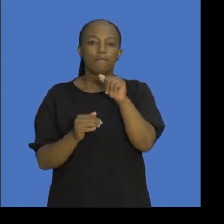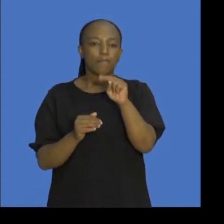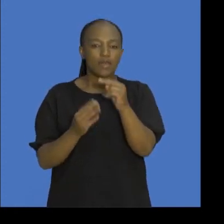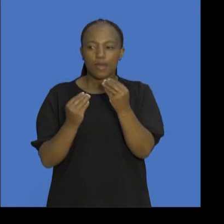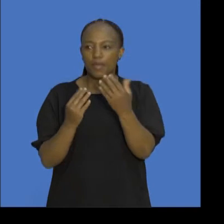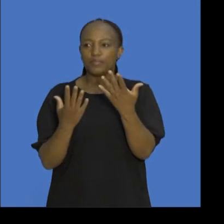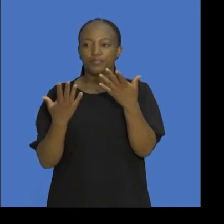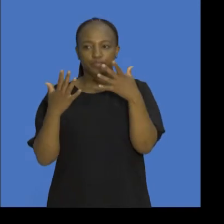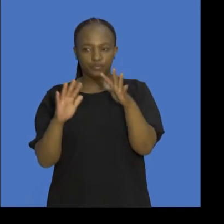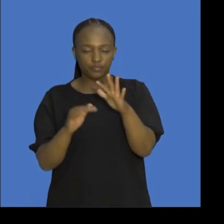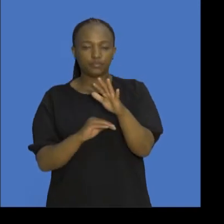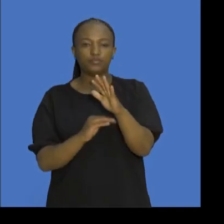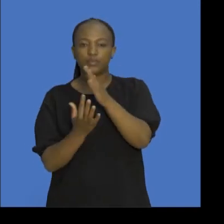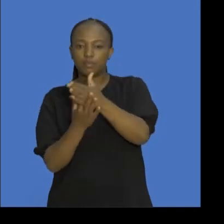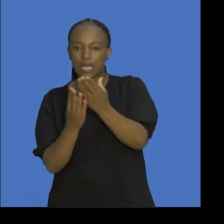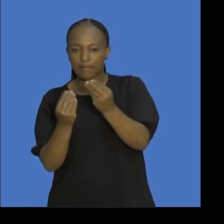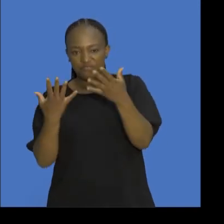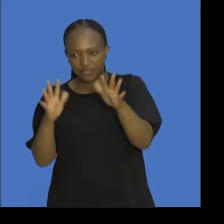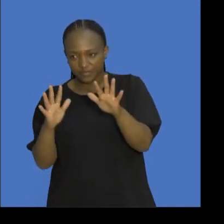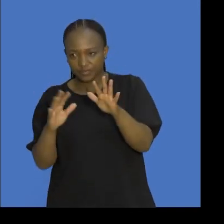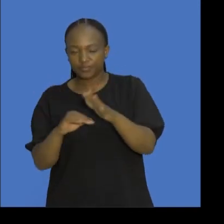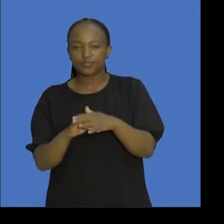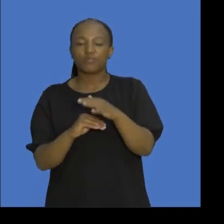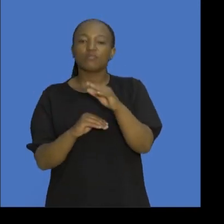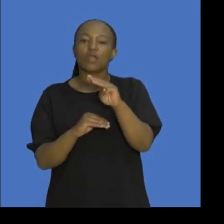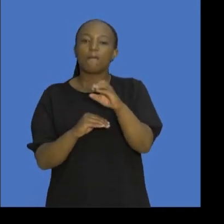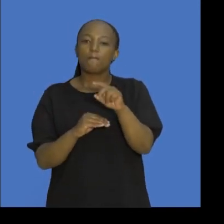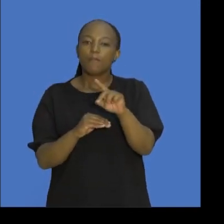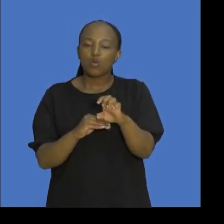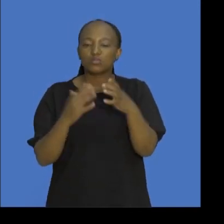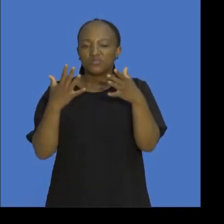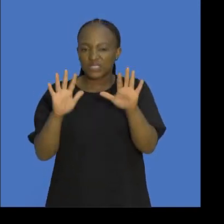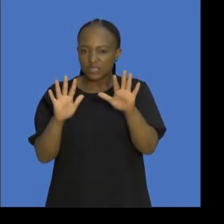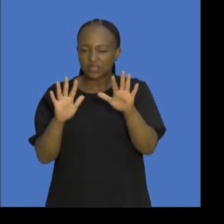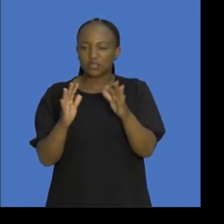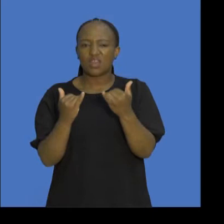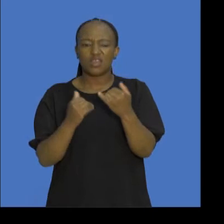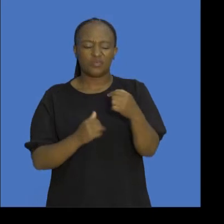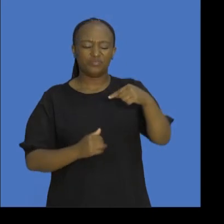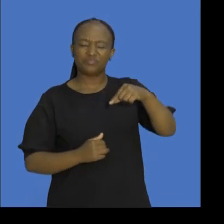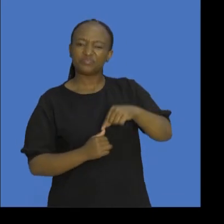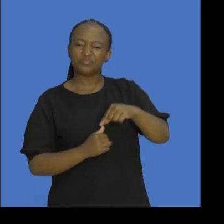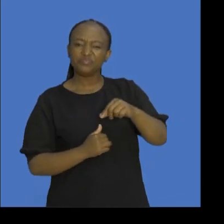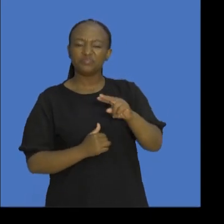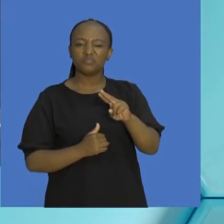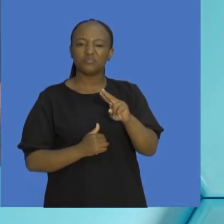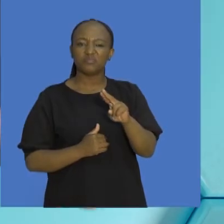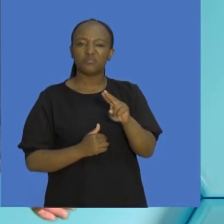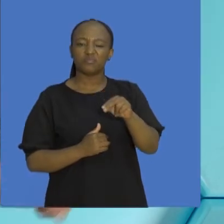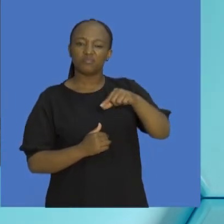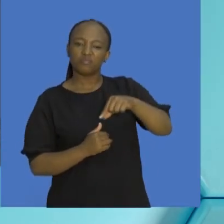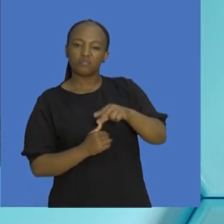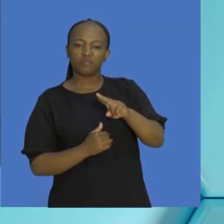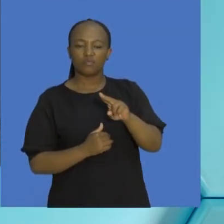and we looked at median. We looked at mode. Now we're going to look at quartiles. What are